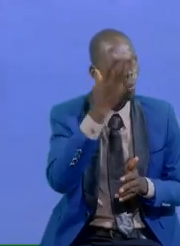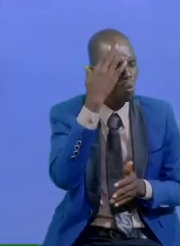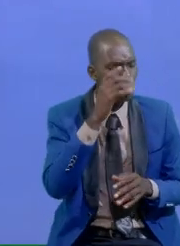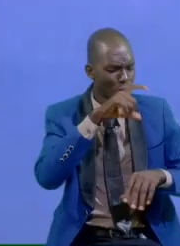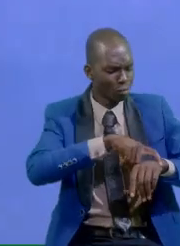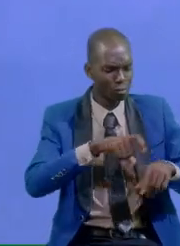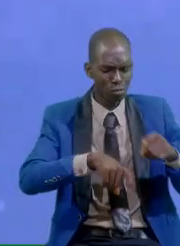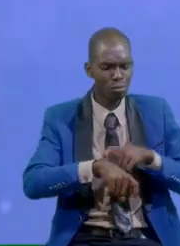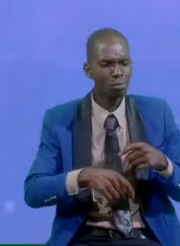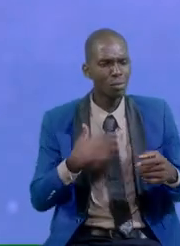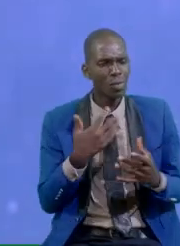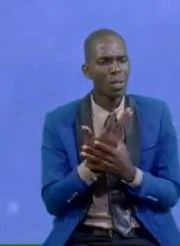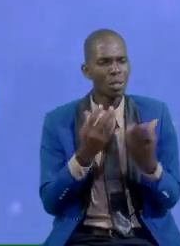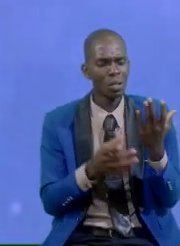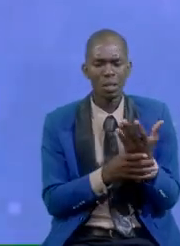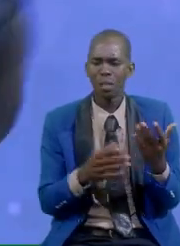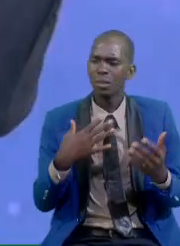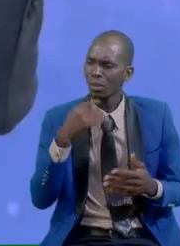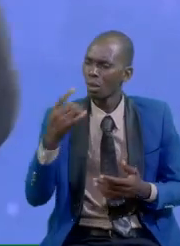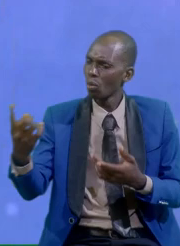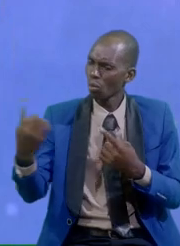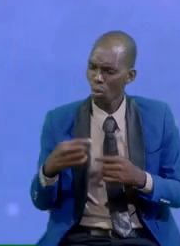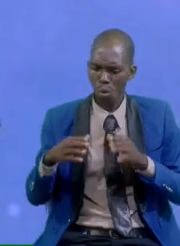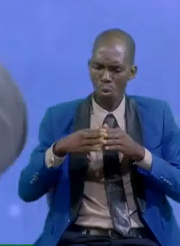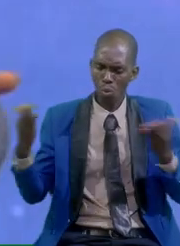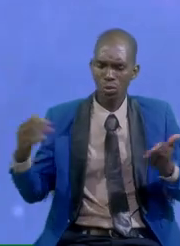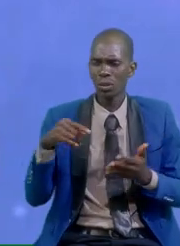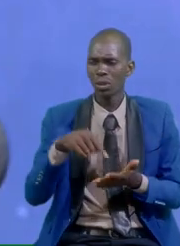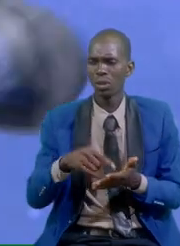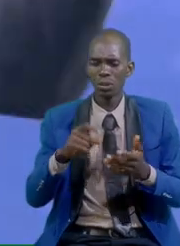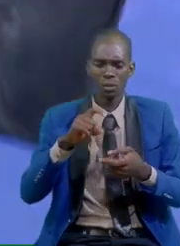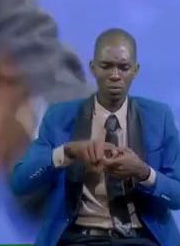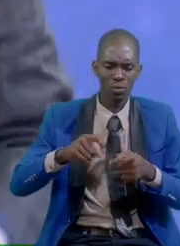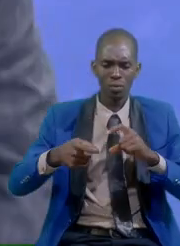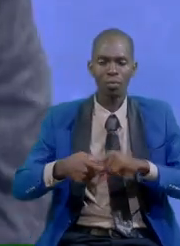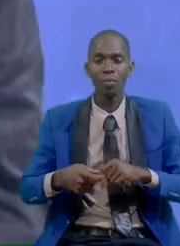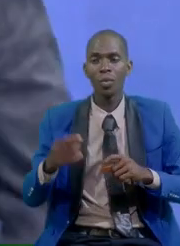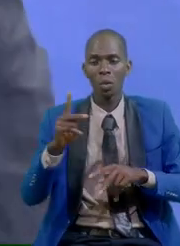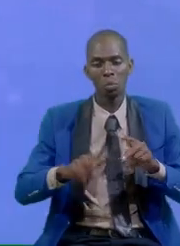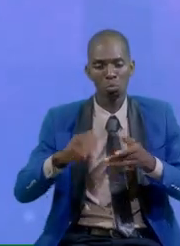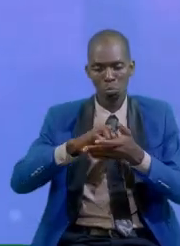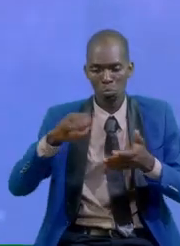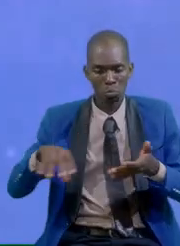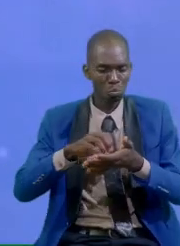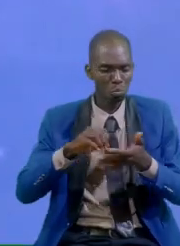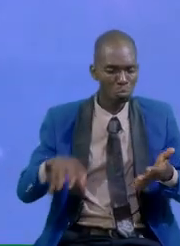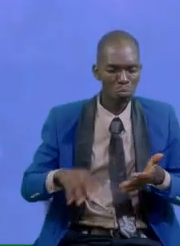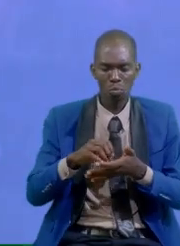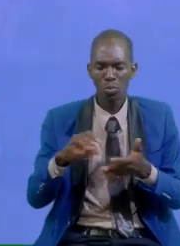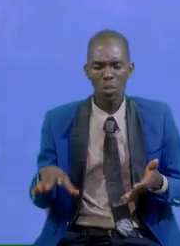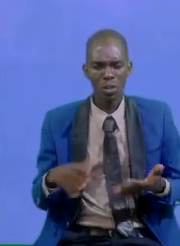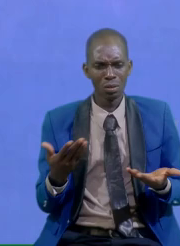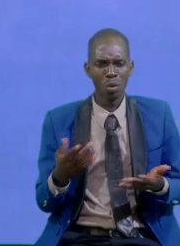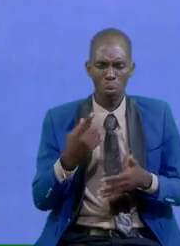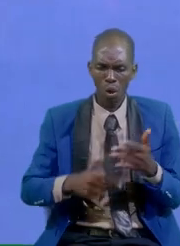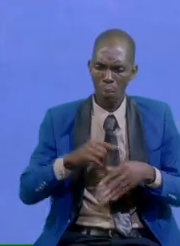your chain. And the people came, they opened the padlock, and they removed the chain. He said, I about my leg, and